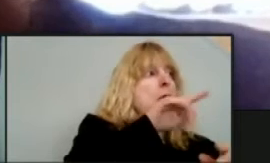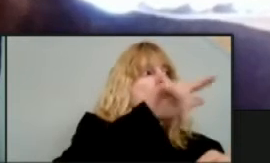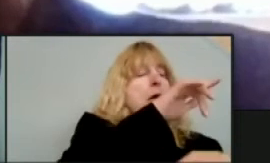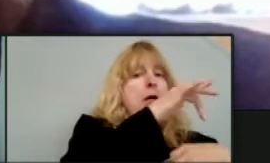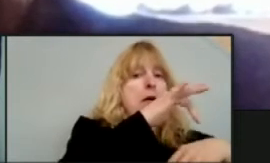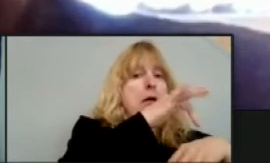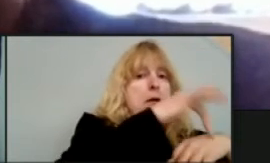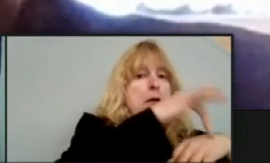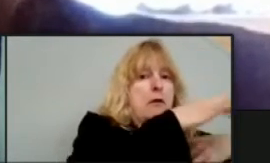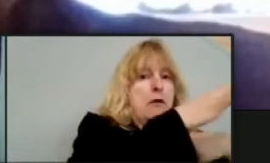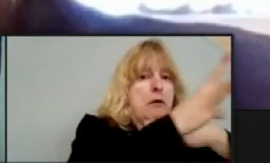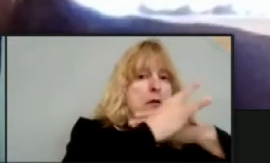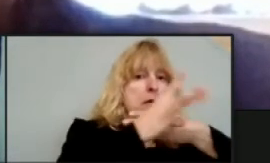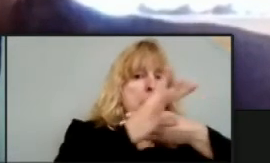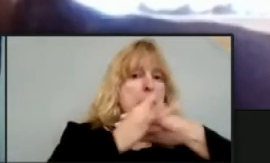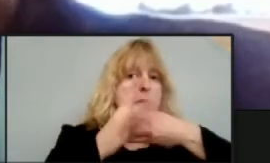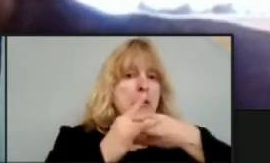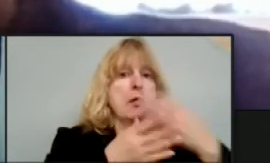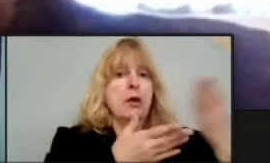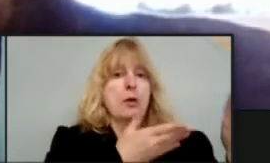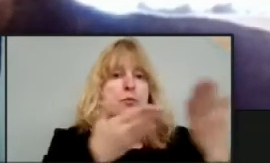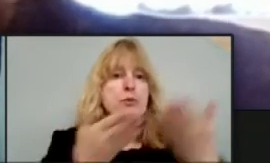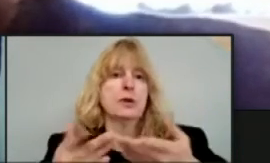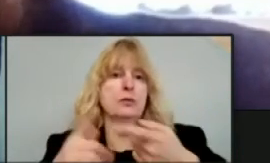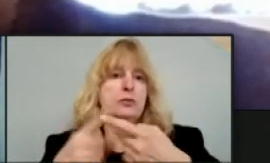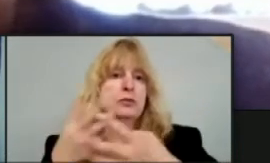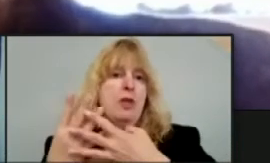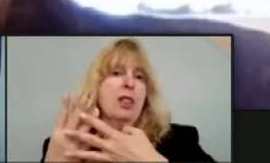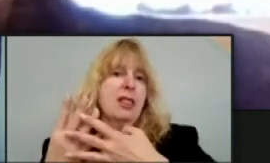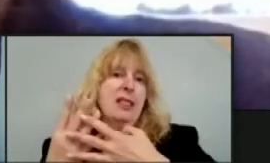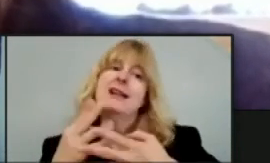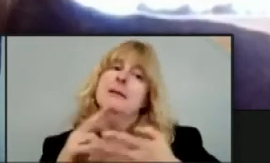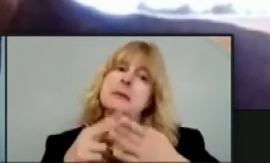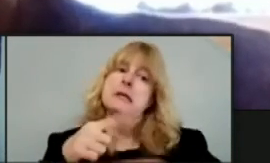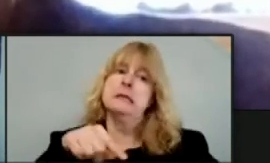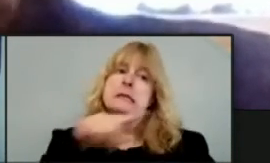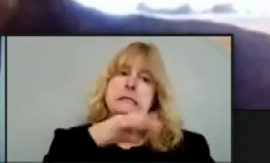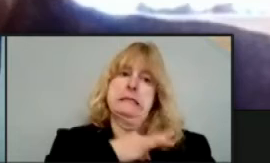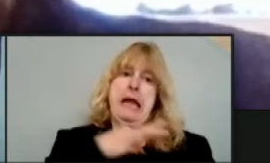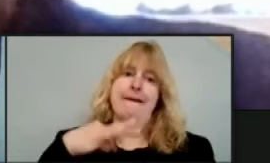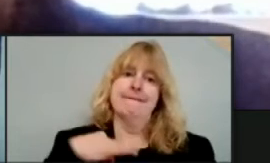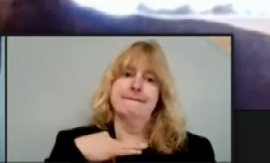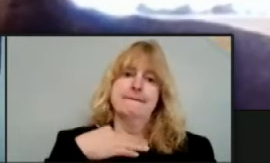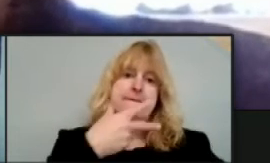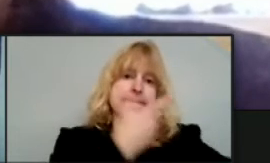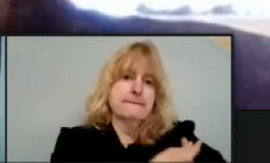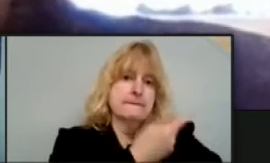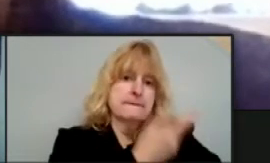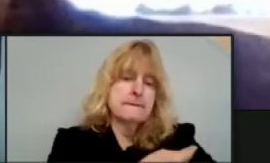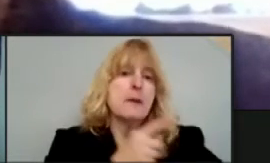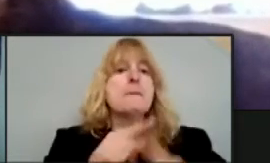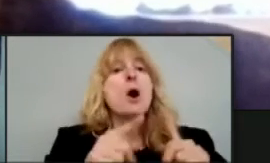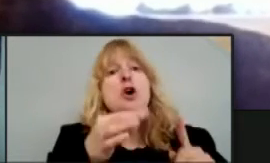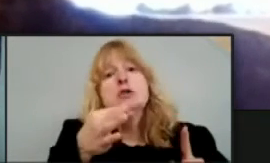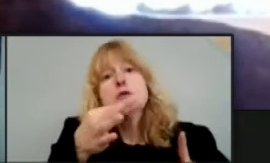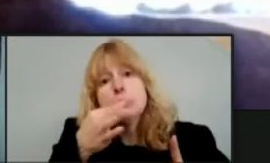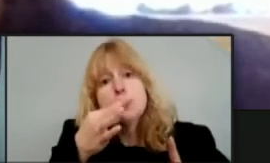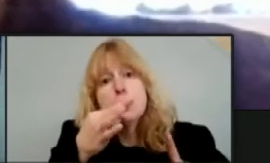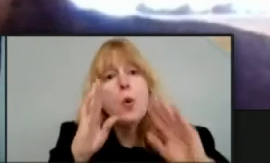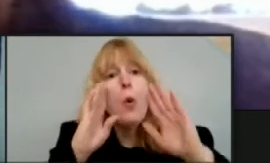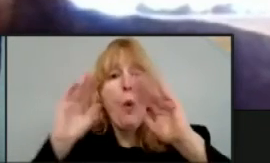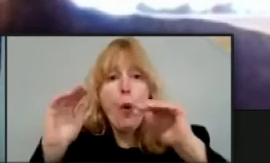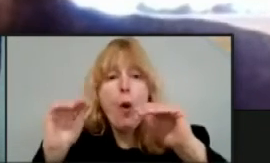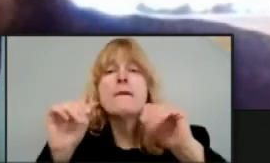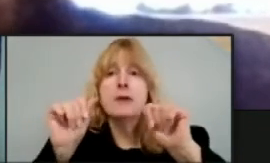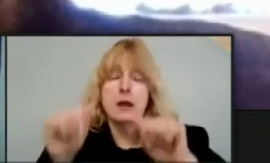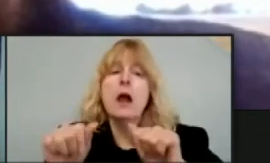our primary focus at this point is that we get the staff vaccinated, but looking forward to very soon, hopefully, that we can